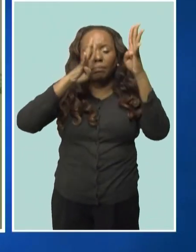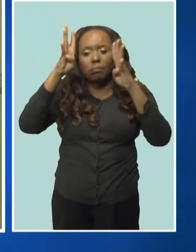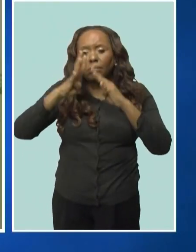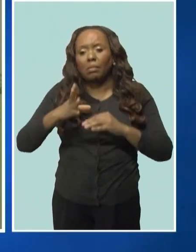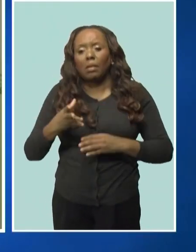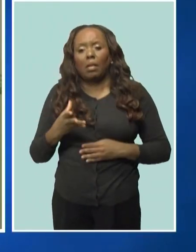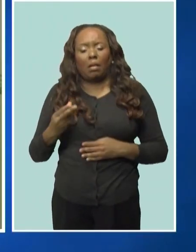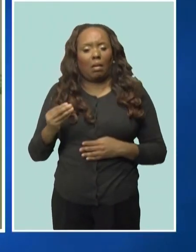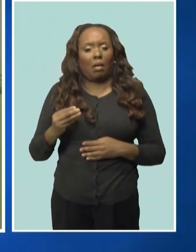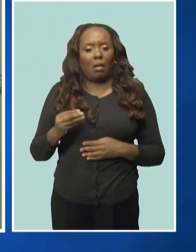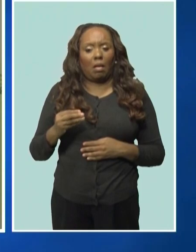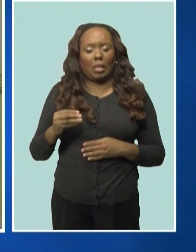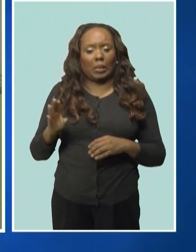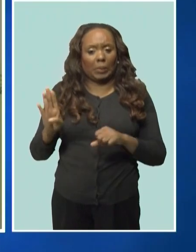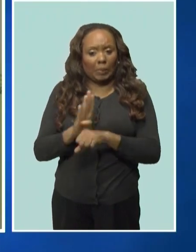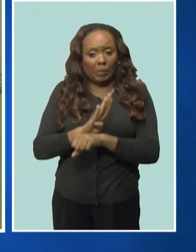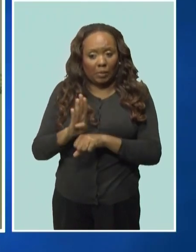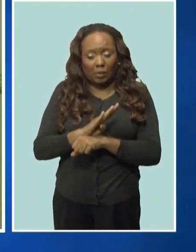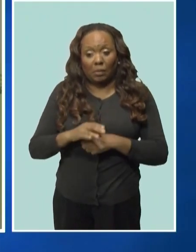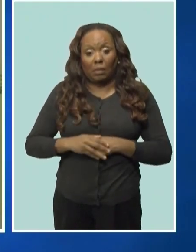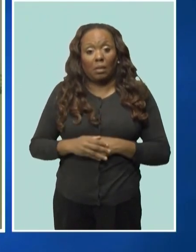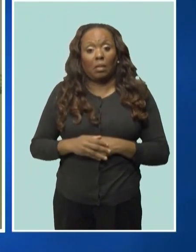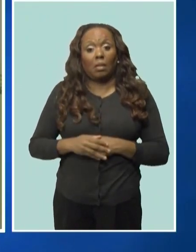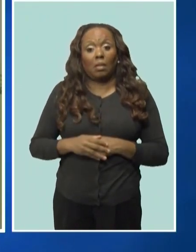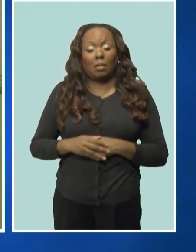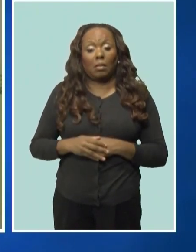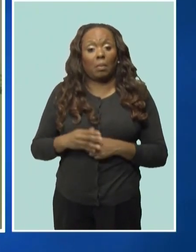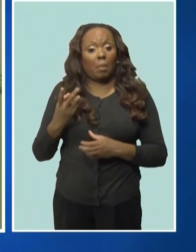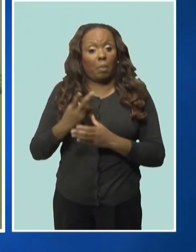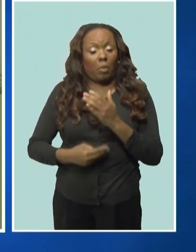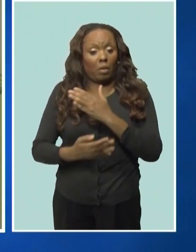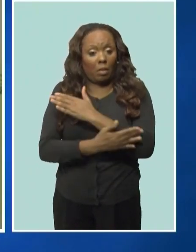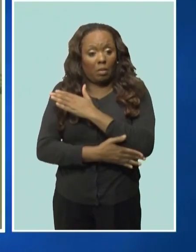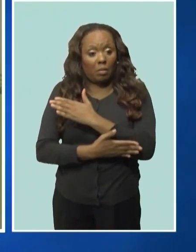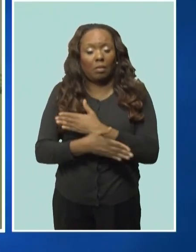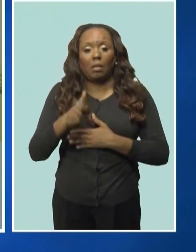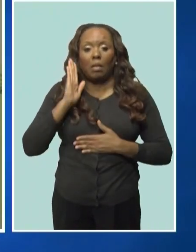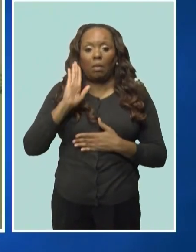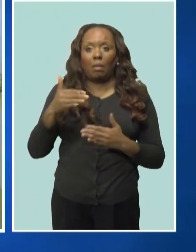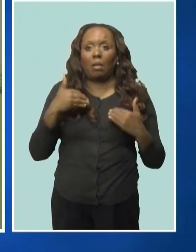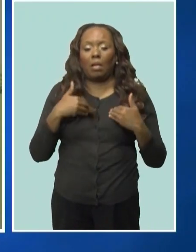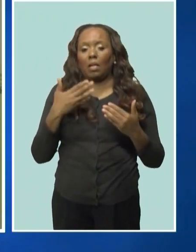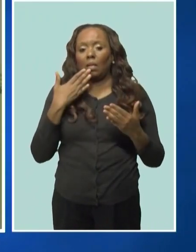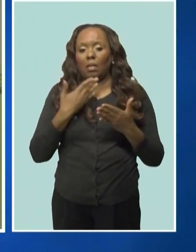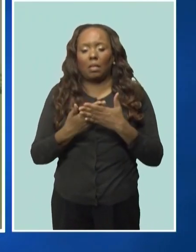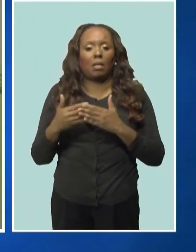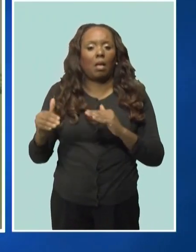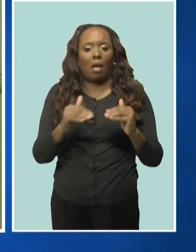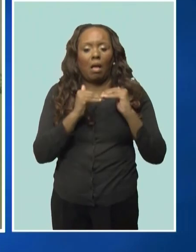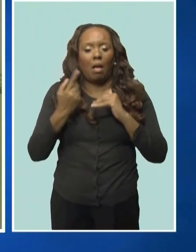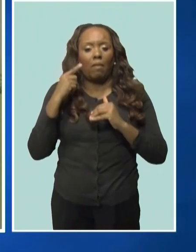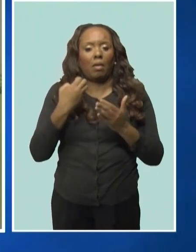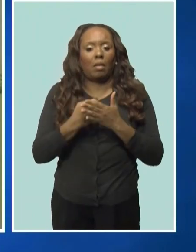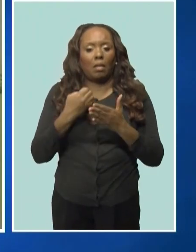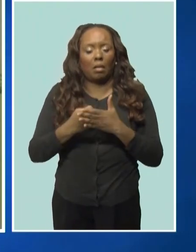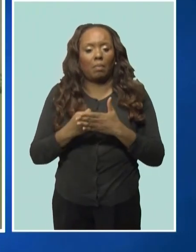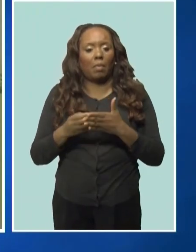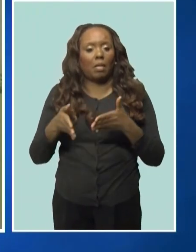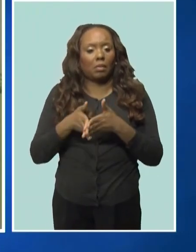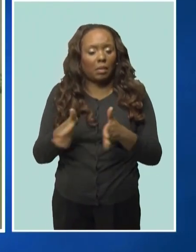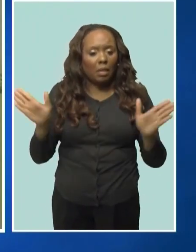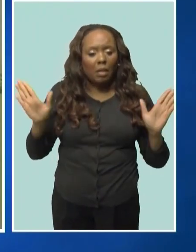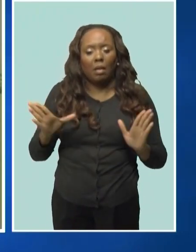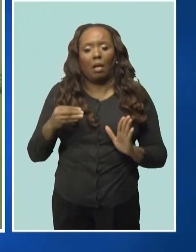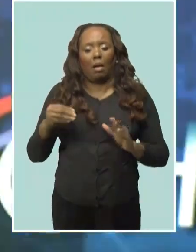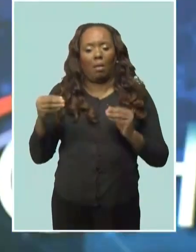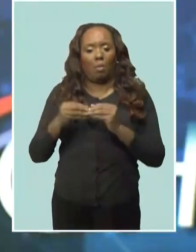entrepreneurship, Barbados and Liberia stand to unlock fresh avenues for economic expansion and employment